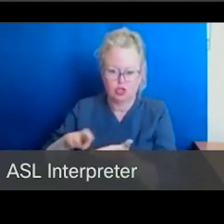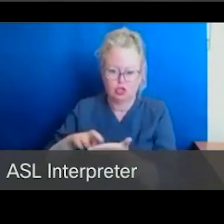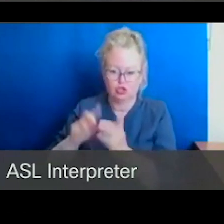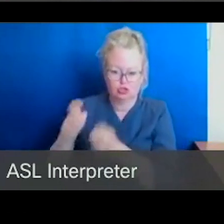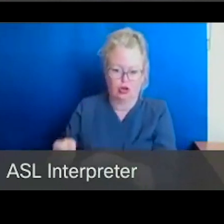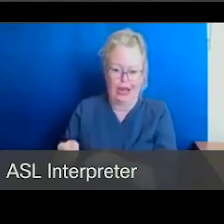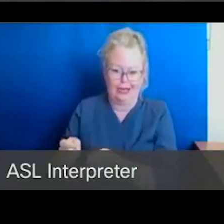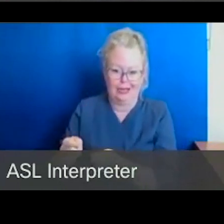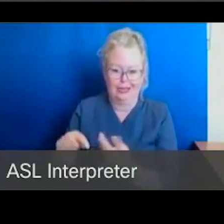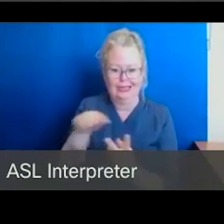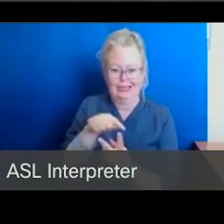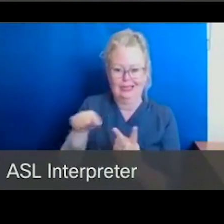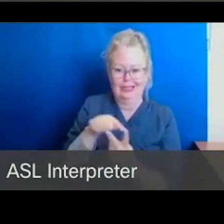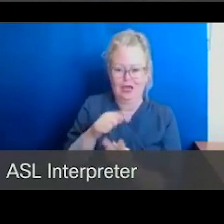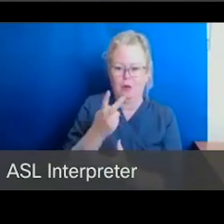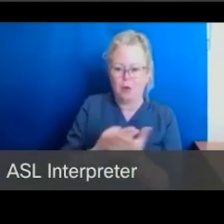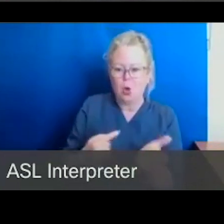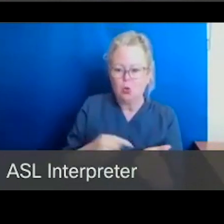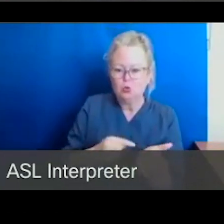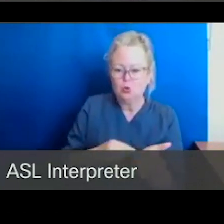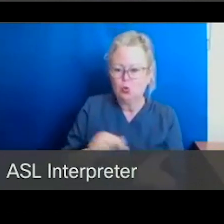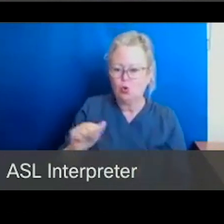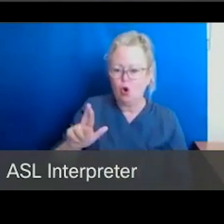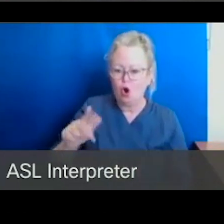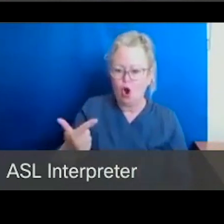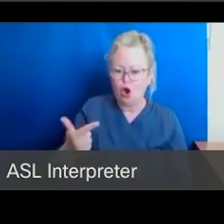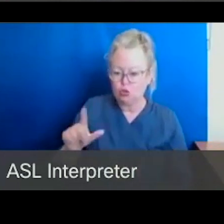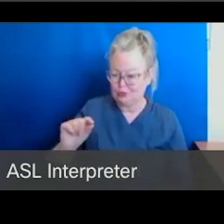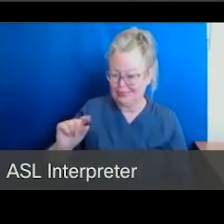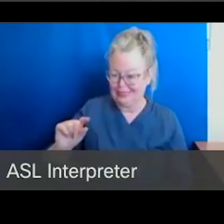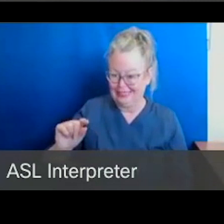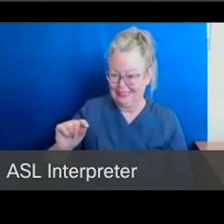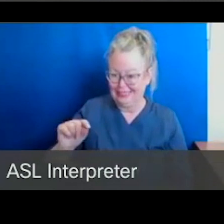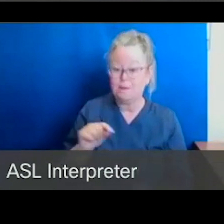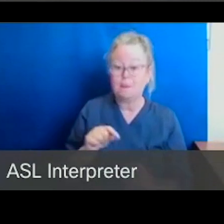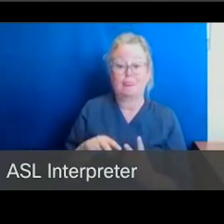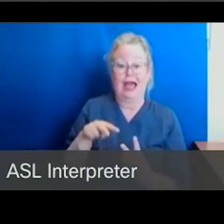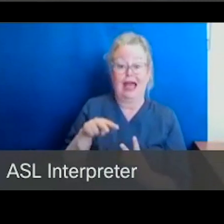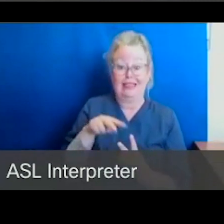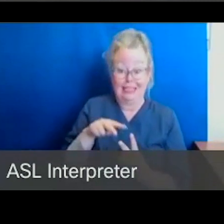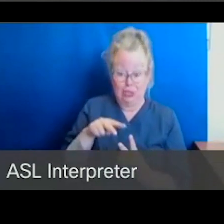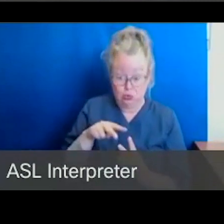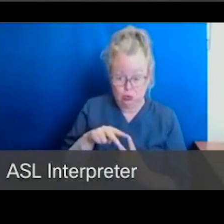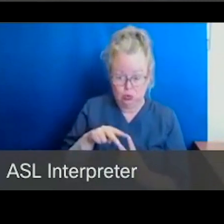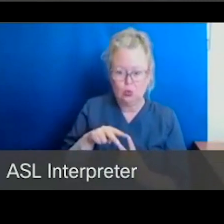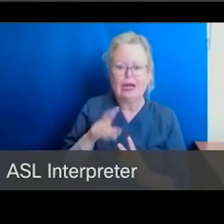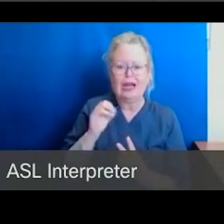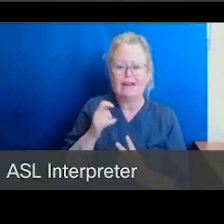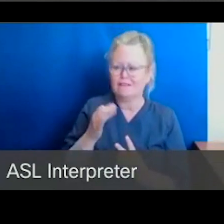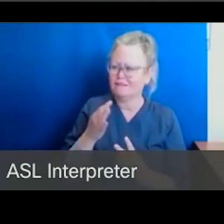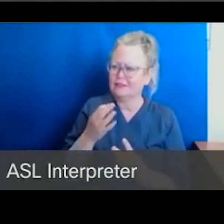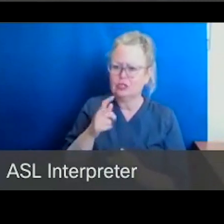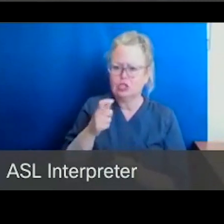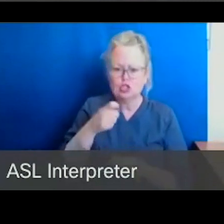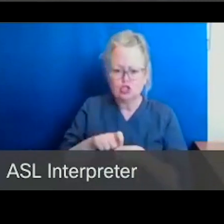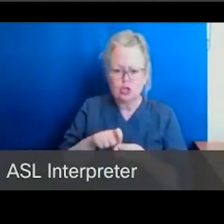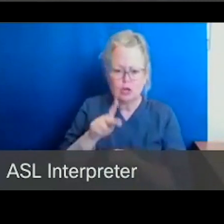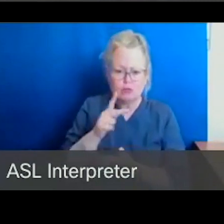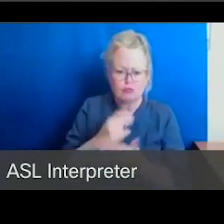an August 20th deadline. Under these grants, you apply to a specific project type.